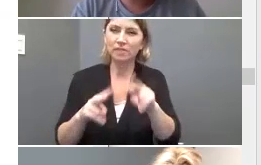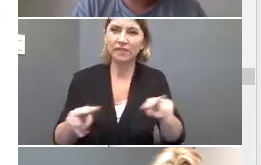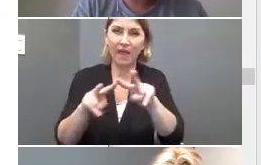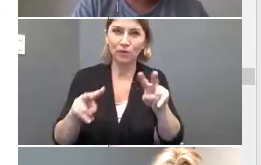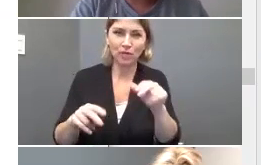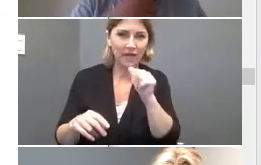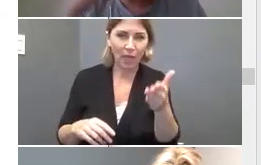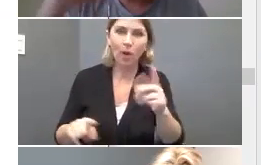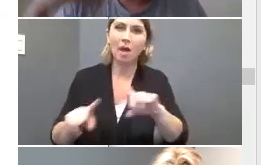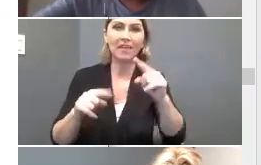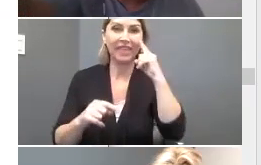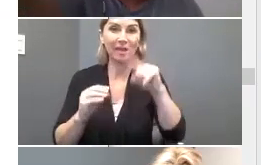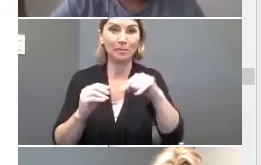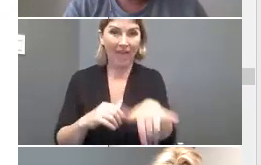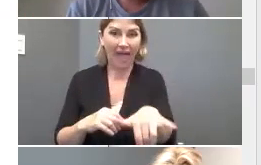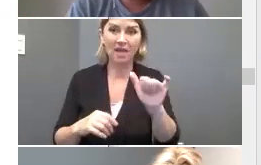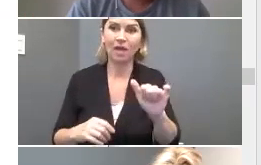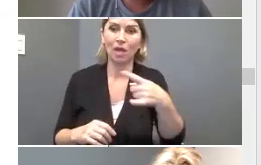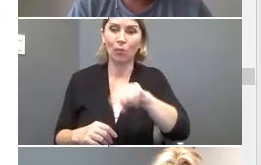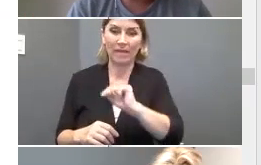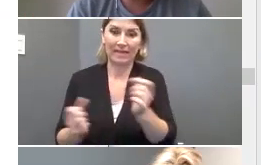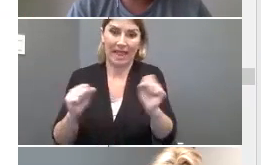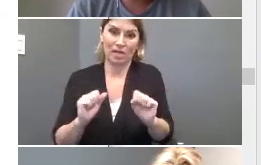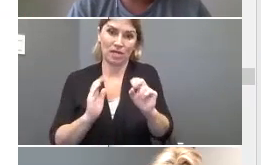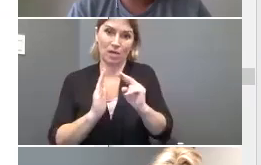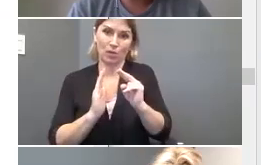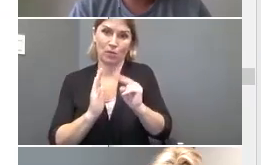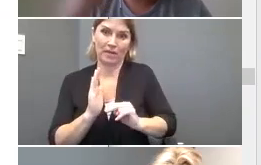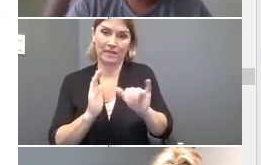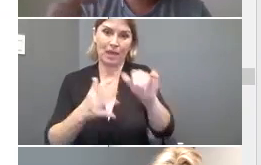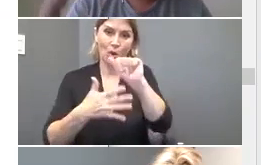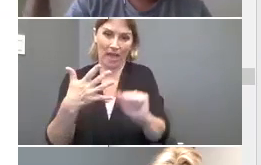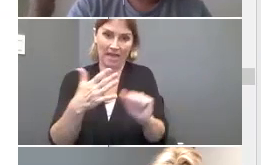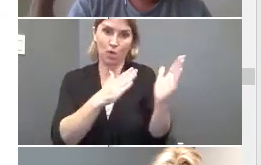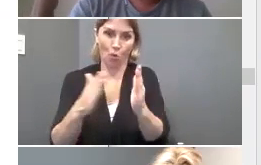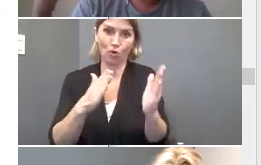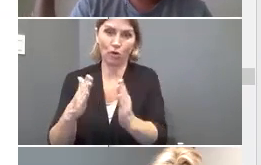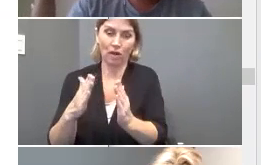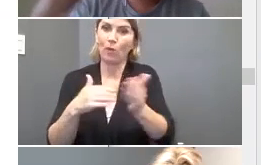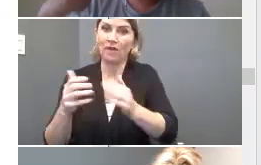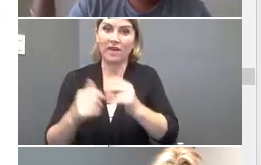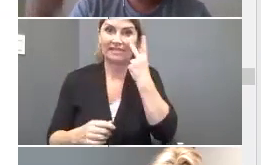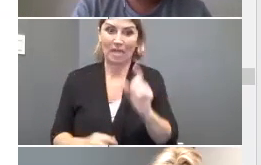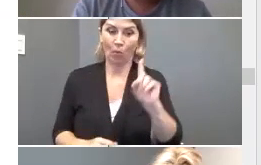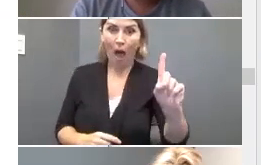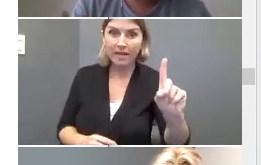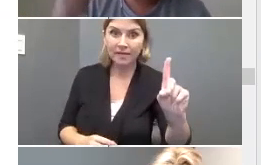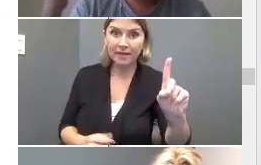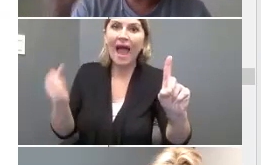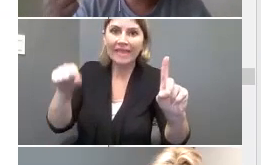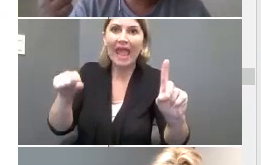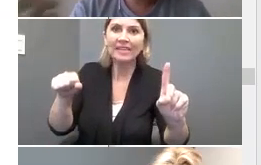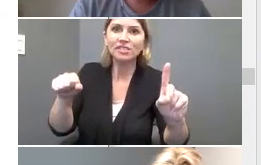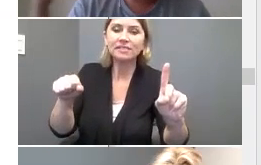But if you think about it, I can just now read this array in order. And whenever I see a 1 there, I can then just print out that